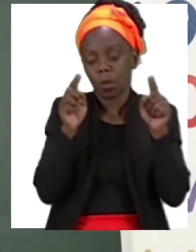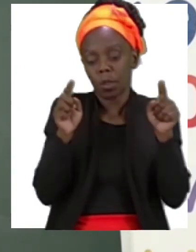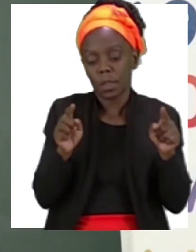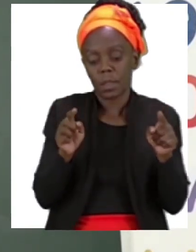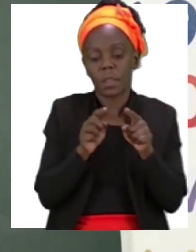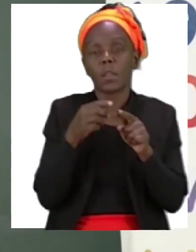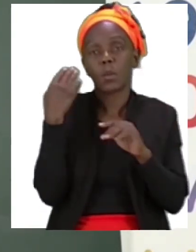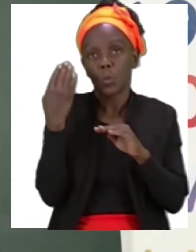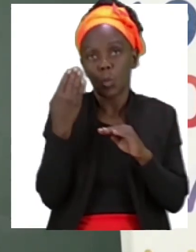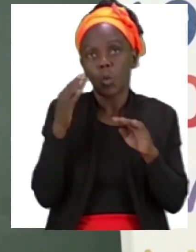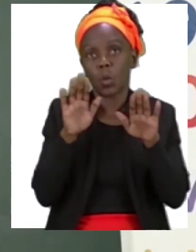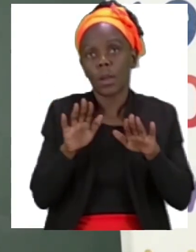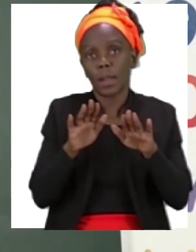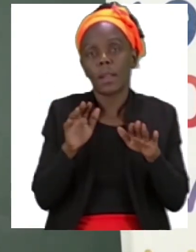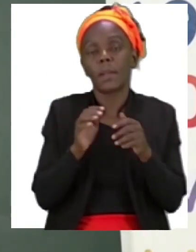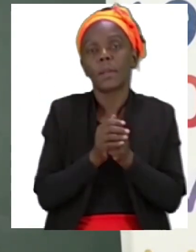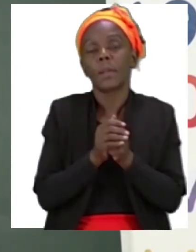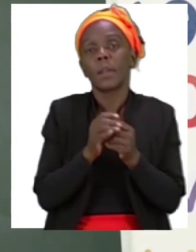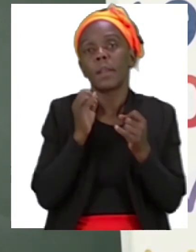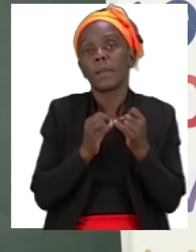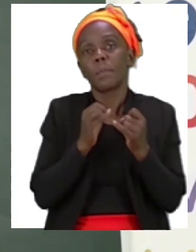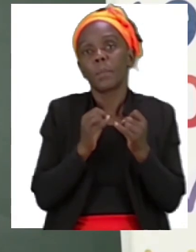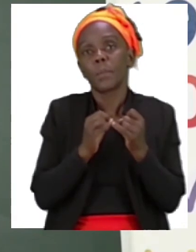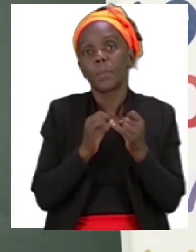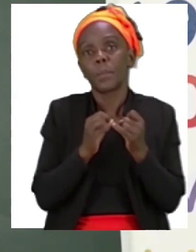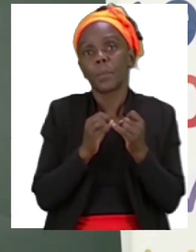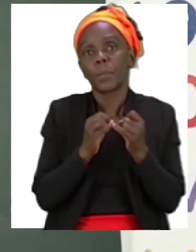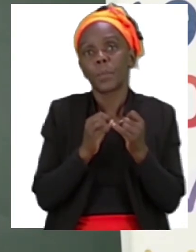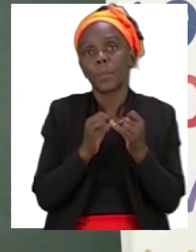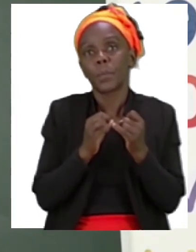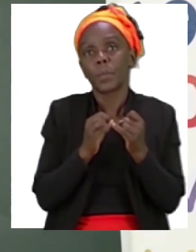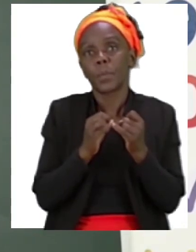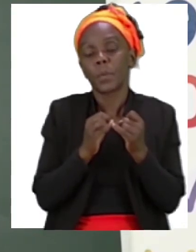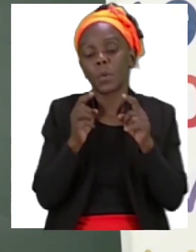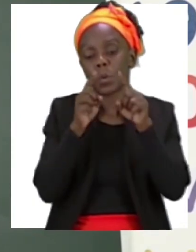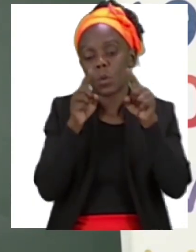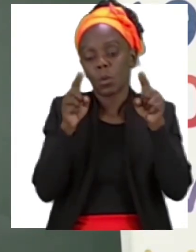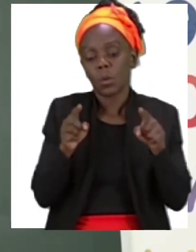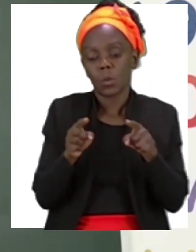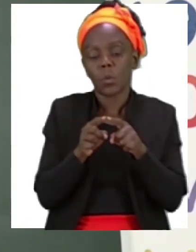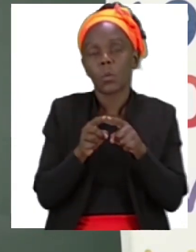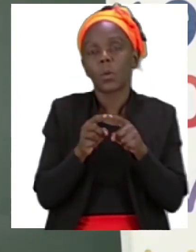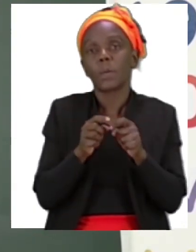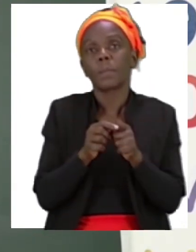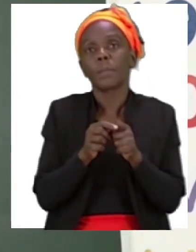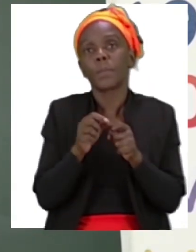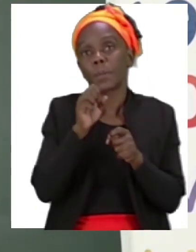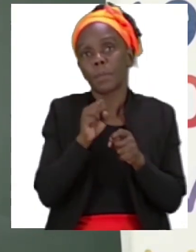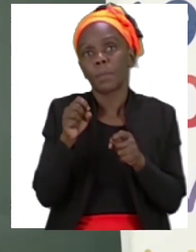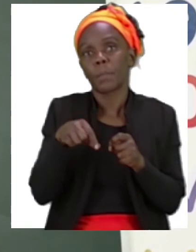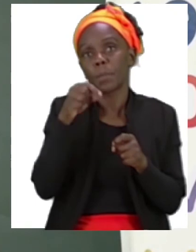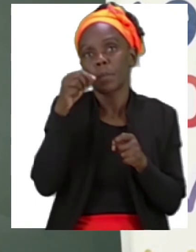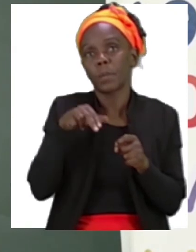blue. And then the last one that we are going to be doing is the square. Now a square, like